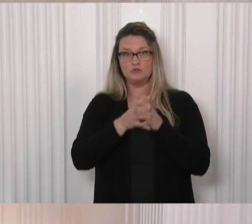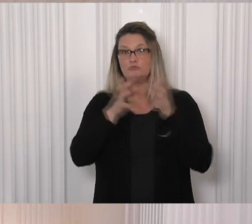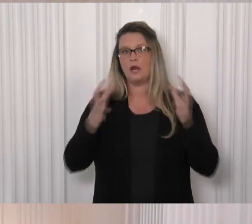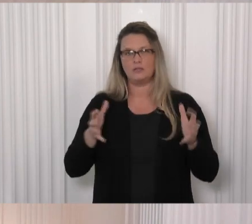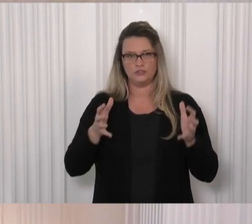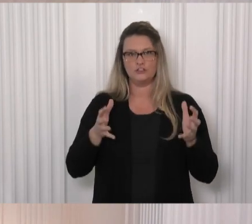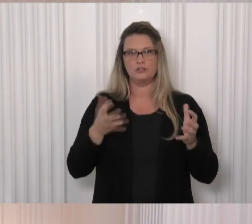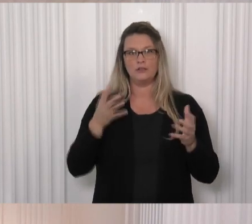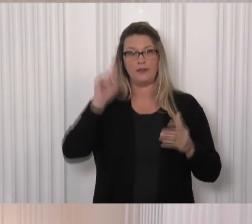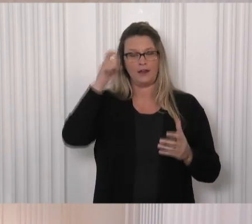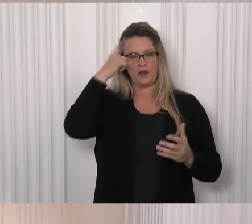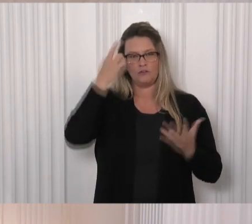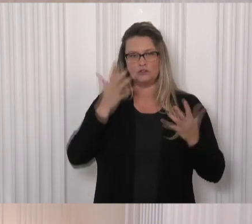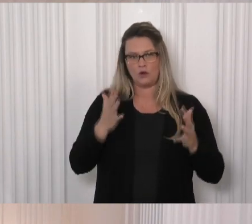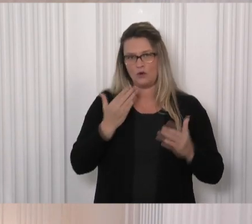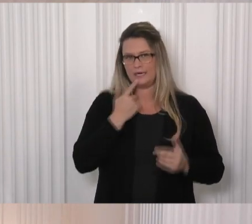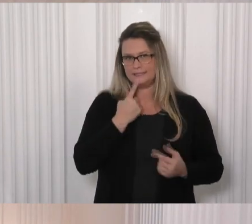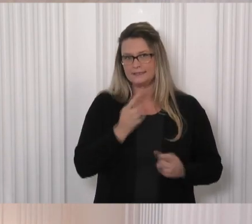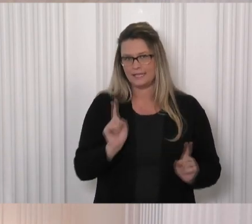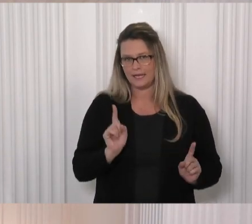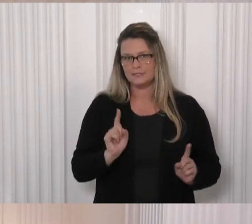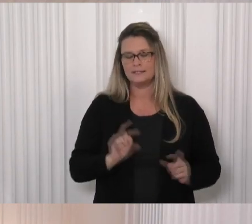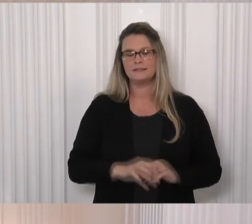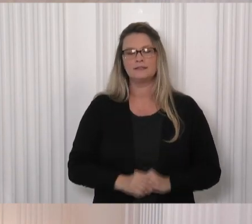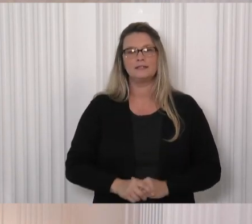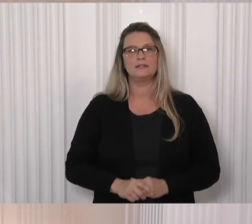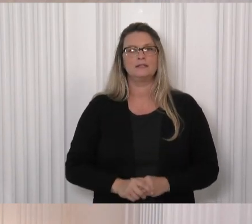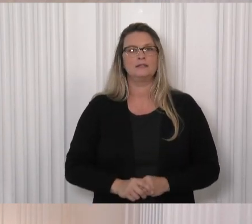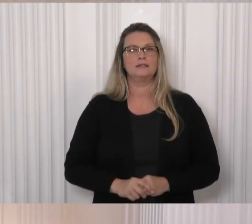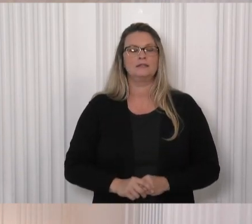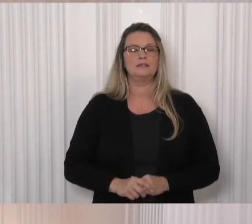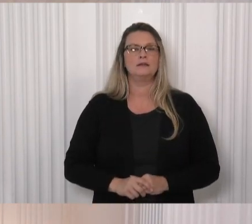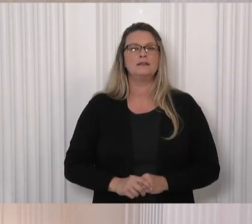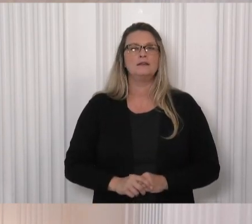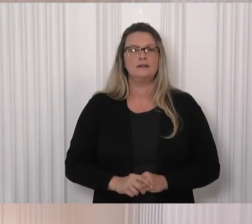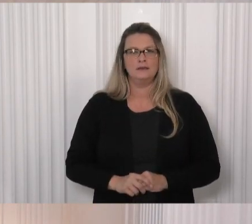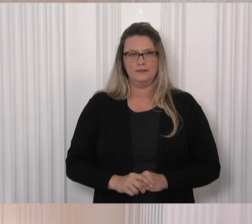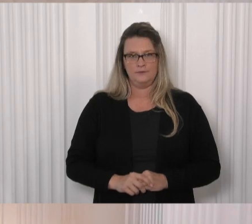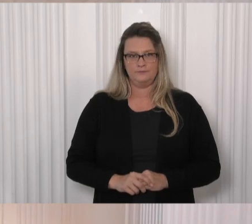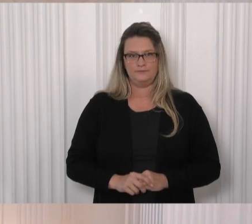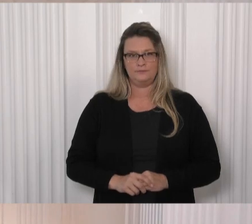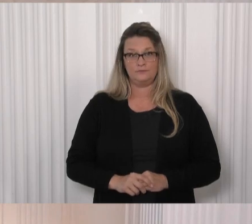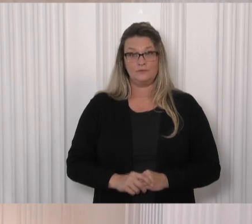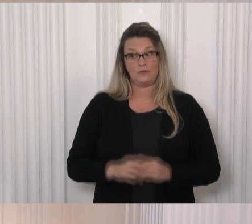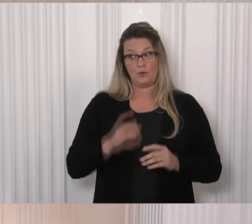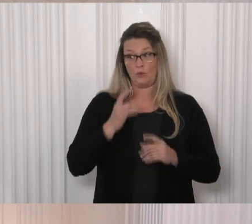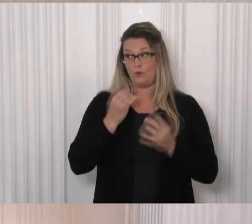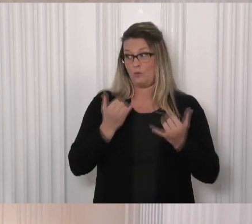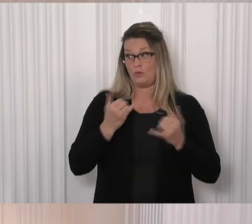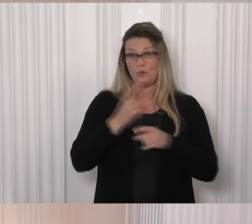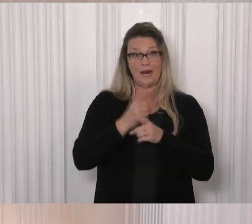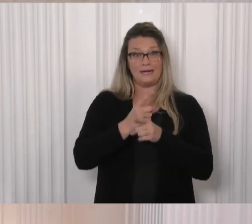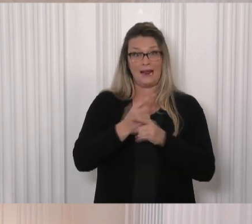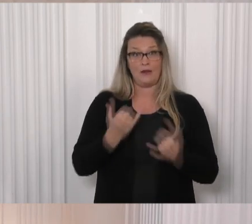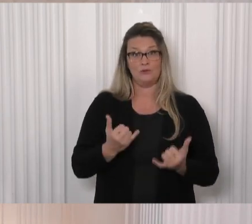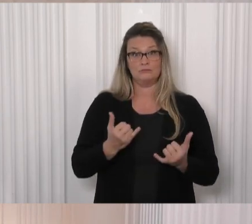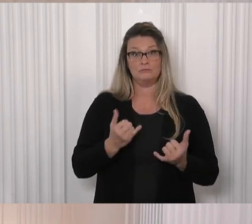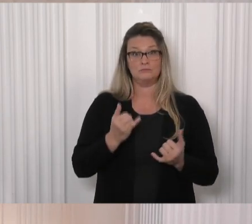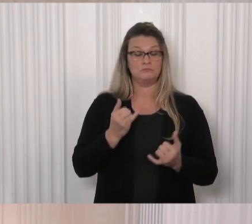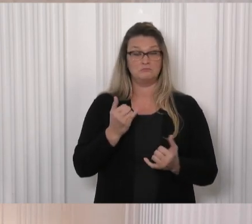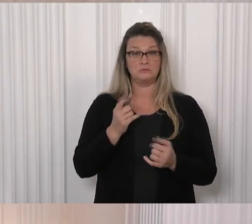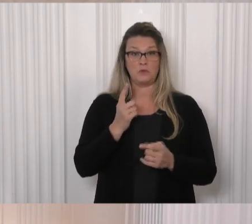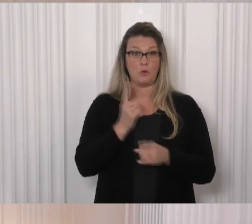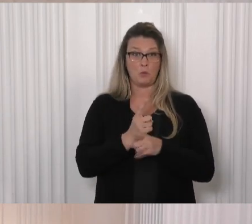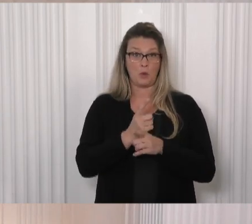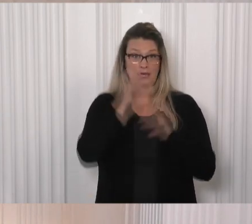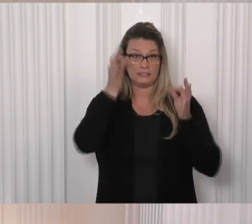said and what Clay or General Hoyer said. This is the right move at the right time. I personally was